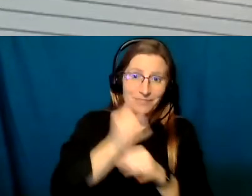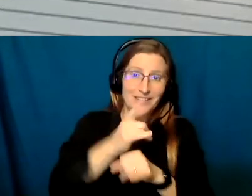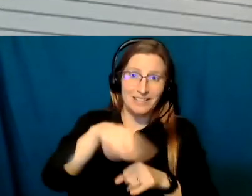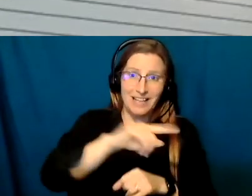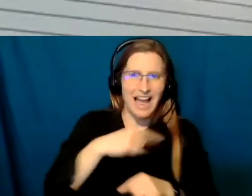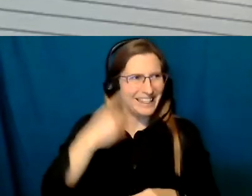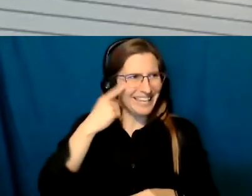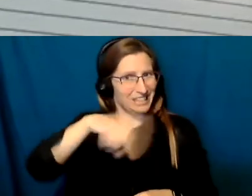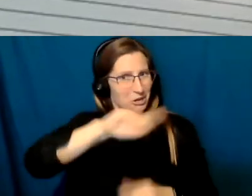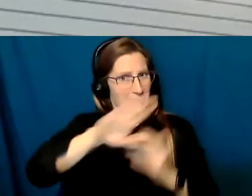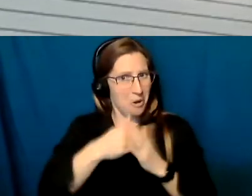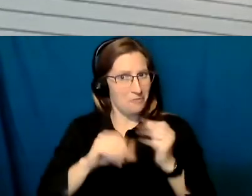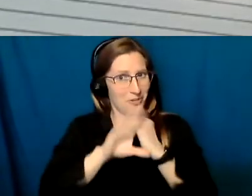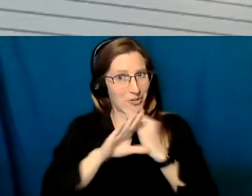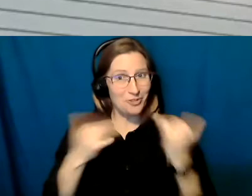right now.